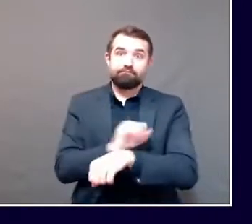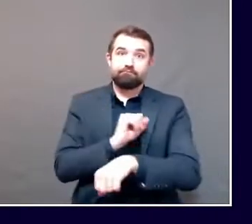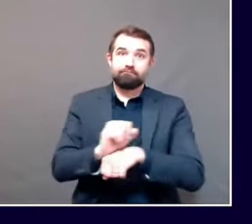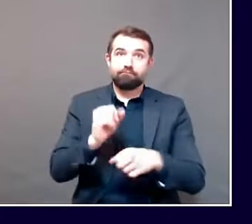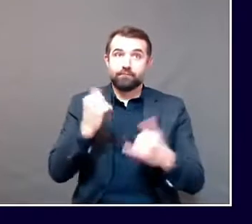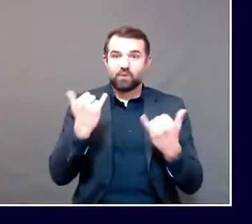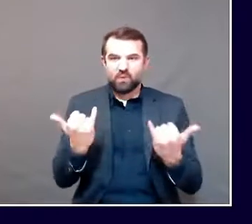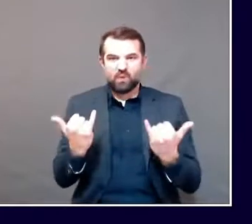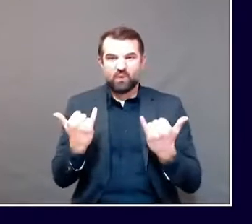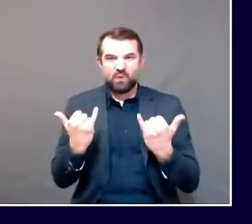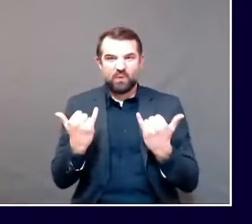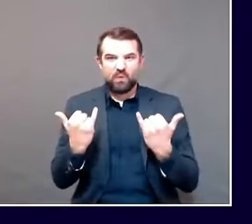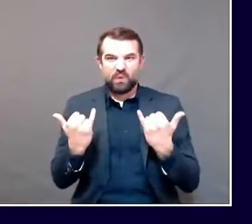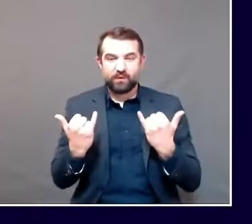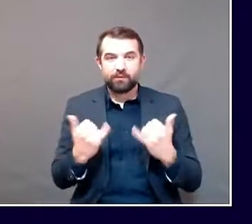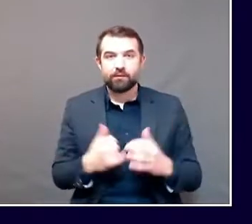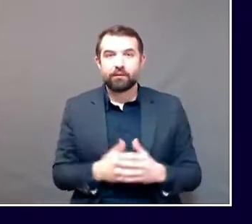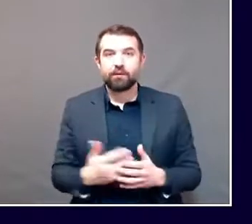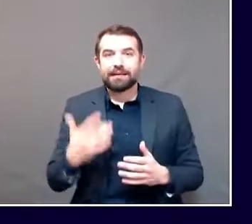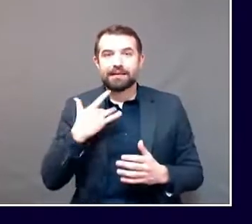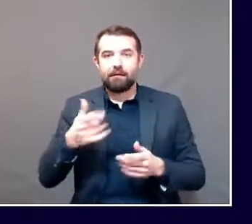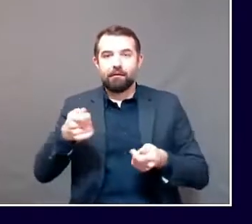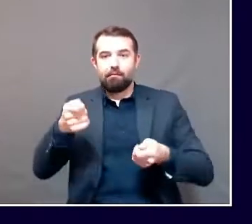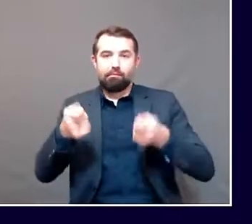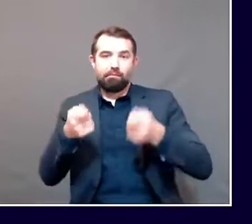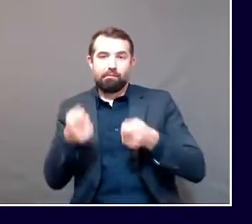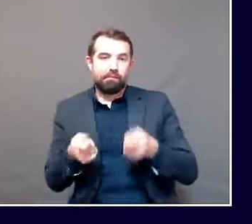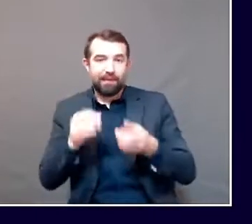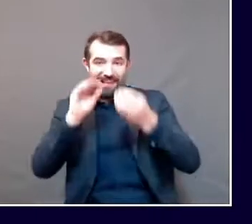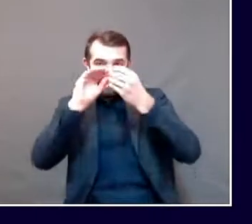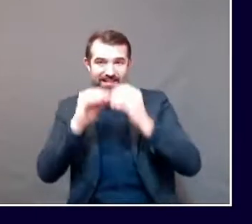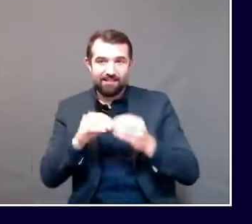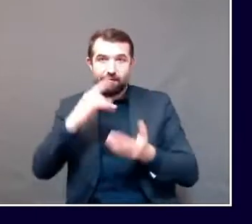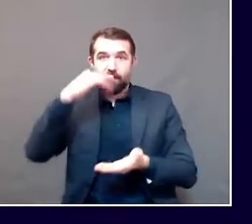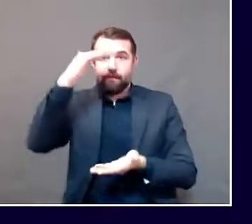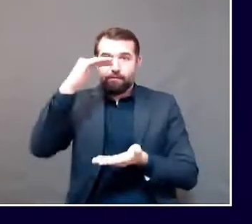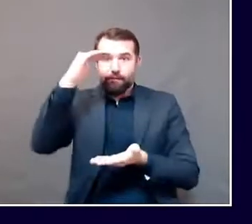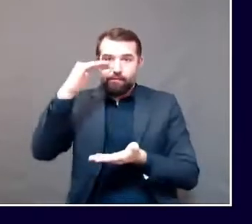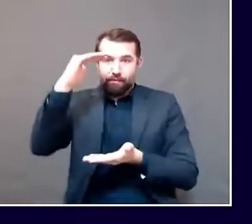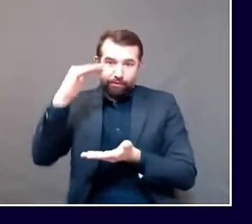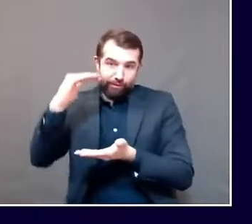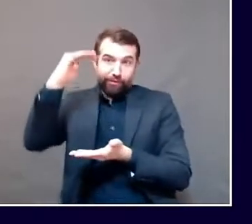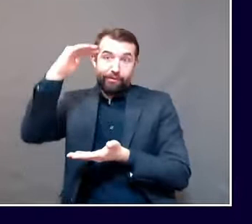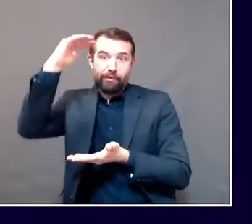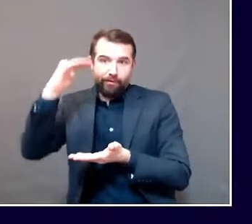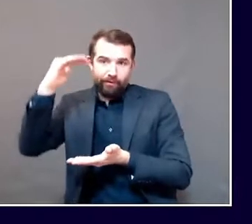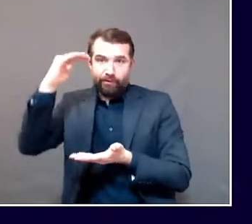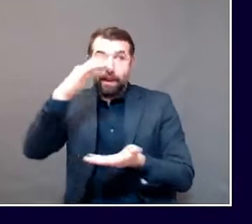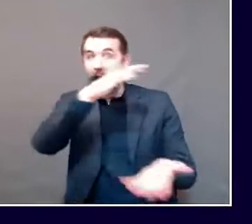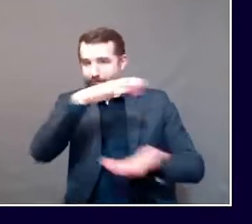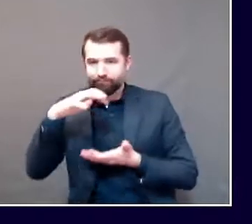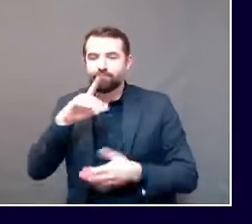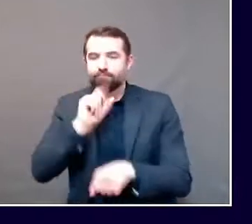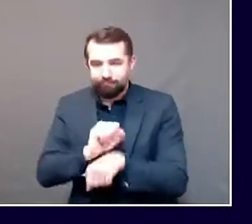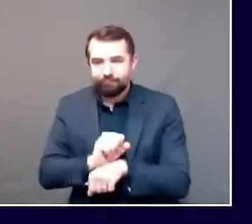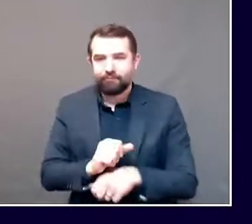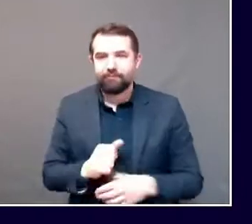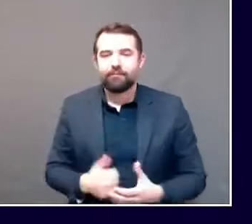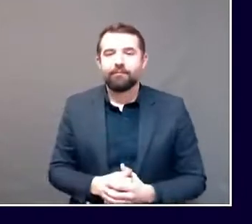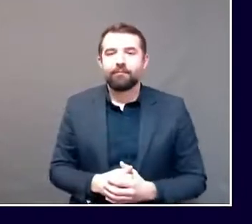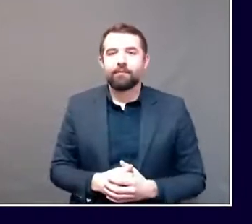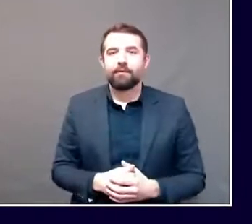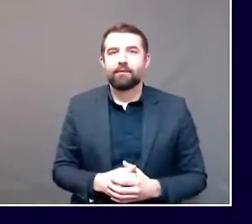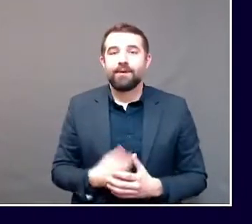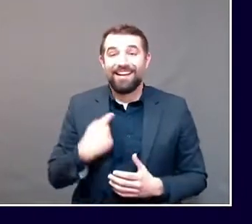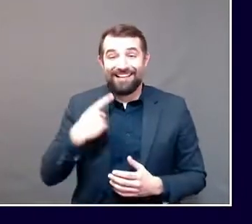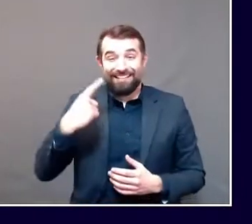It changes, and hence, the changes we've talked about. What I can tell you is that what we believe we will get next week